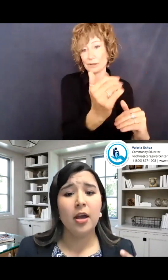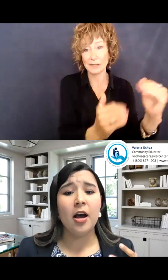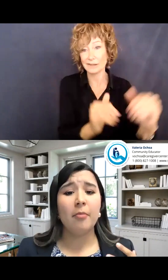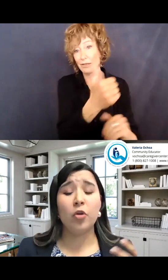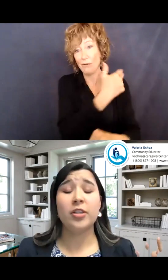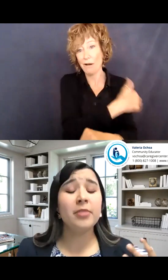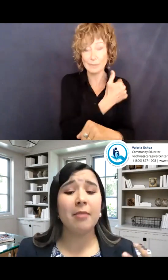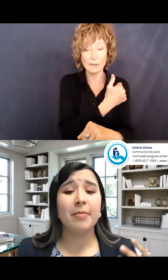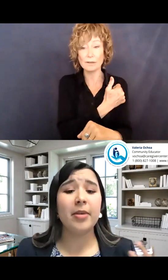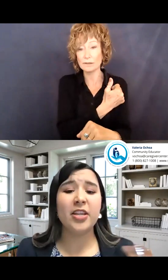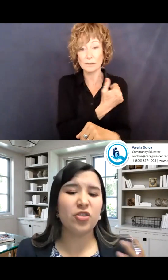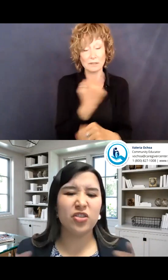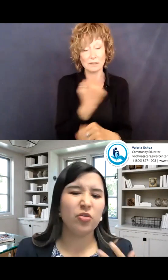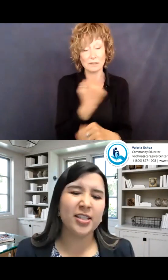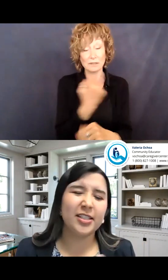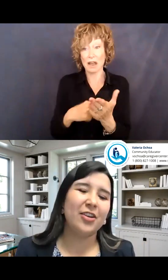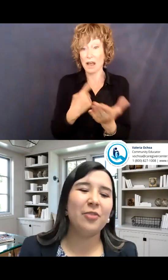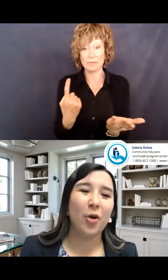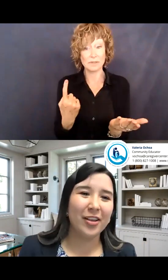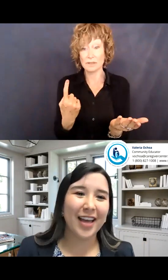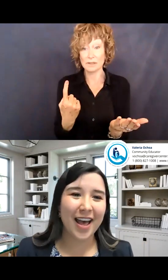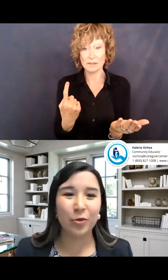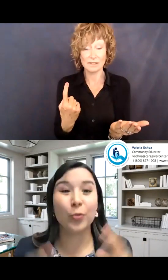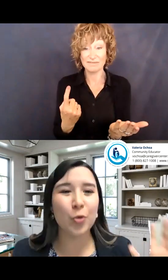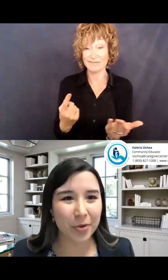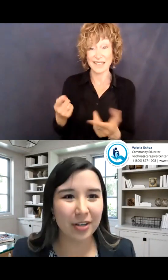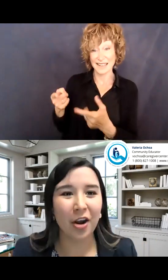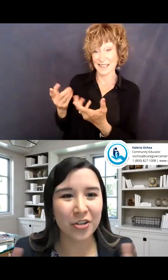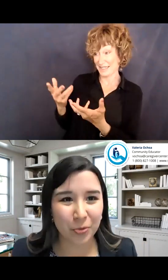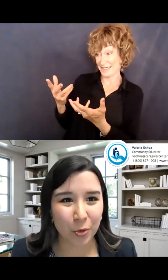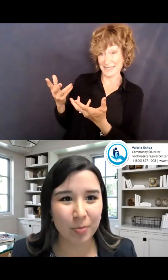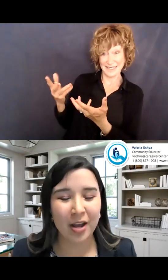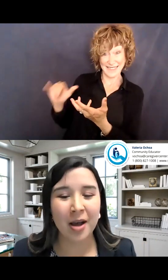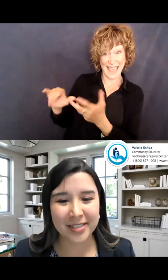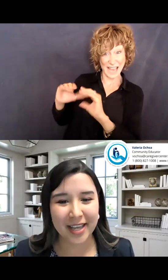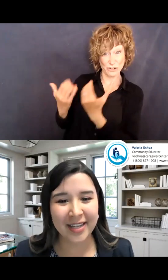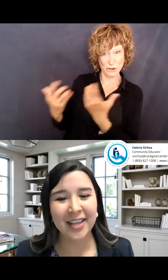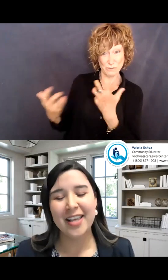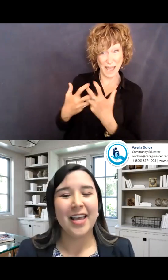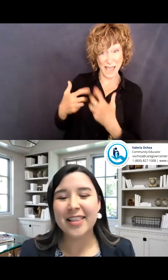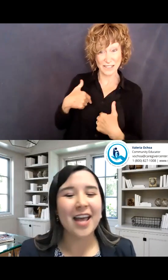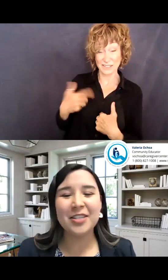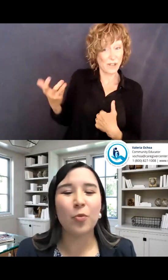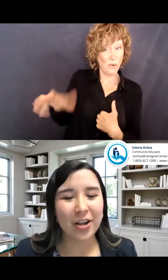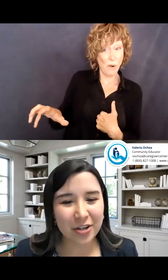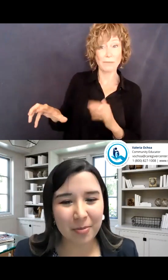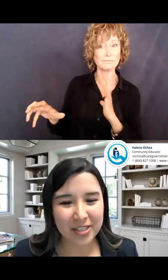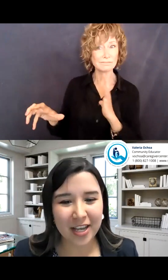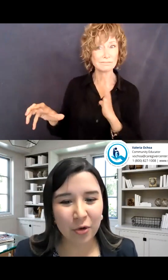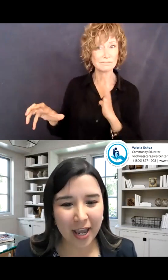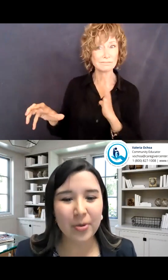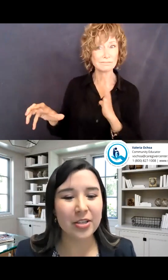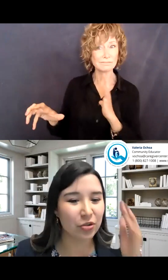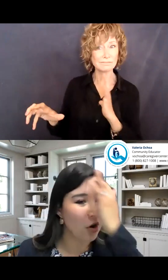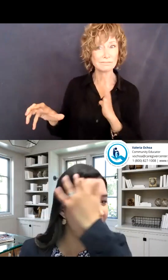hospital, or sometimes maybe they just don't necessarily want that large group setting, and that is